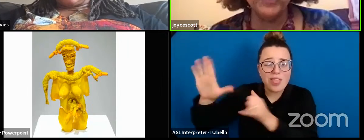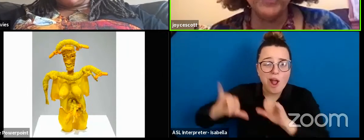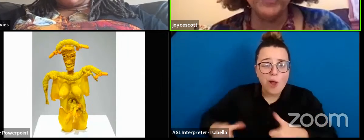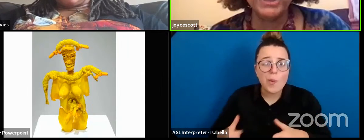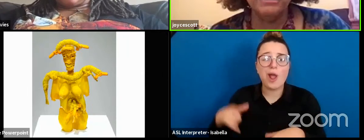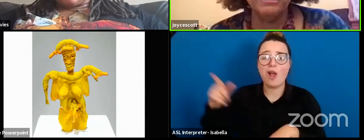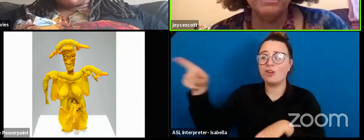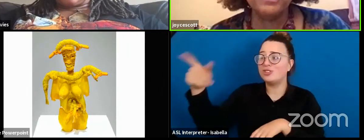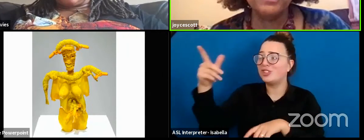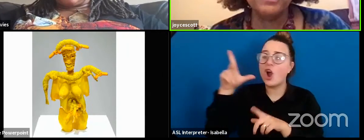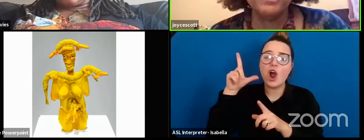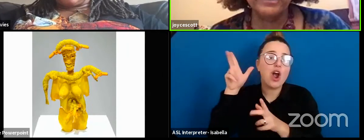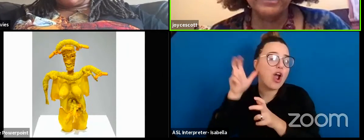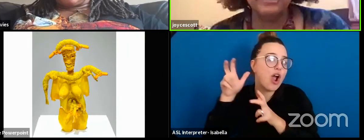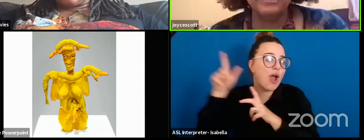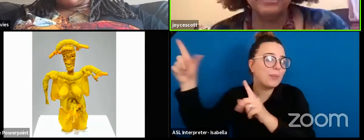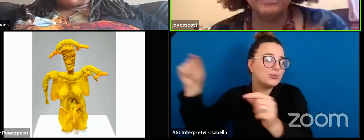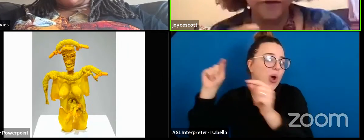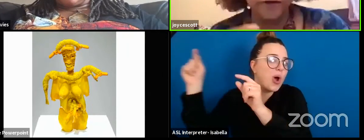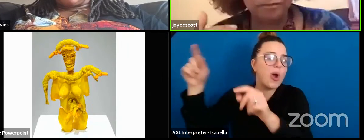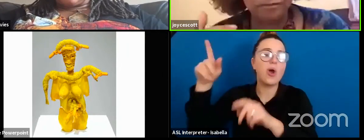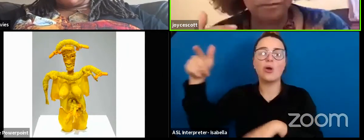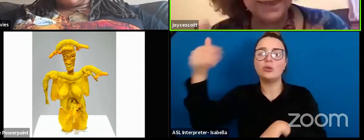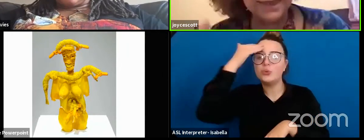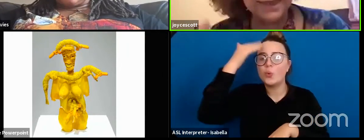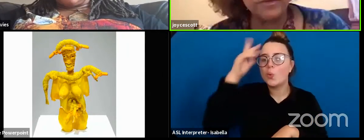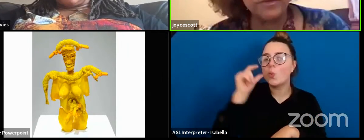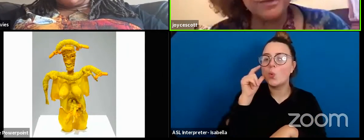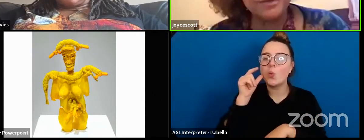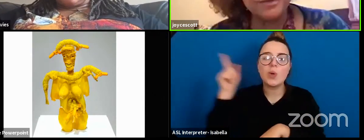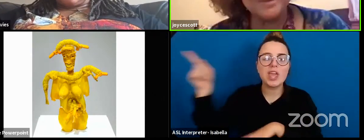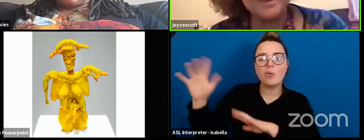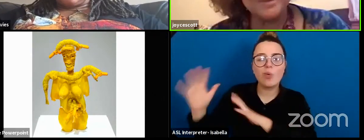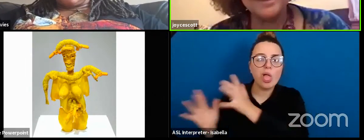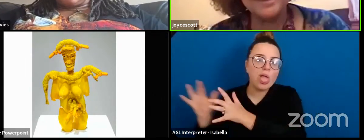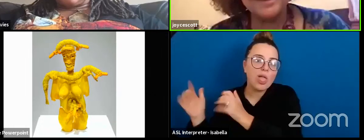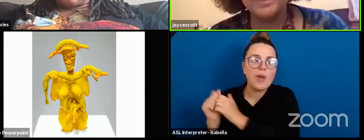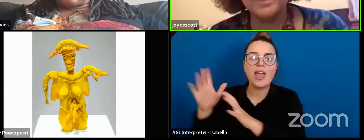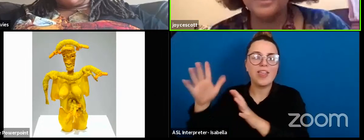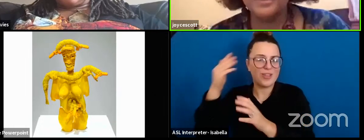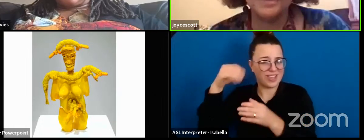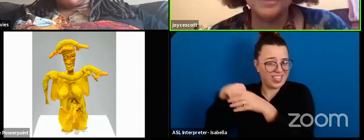who he was messing with because it would be in the house.